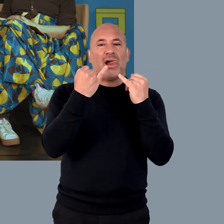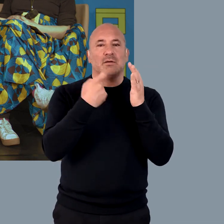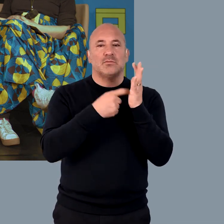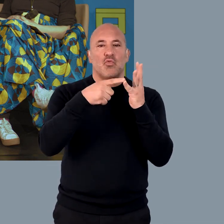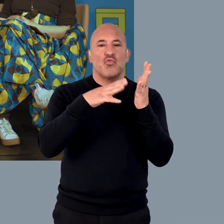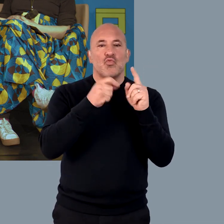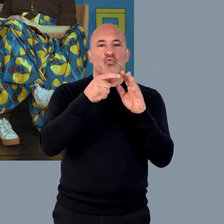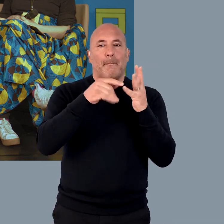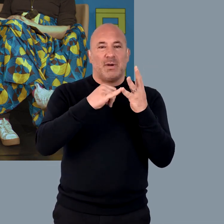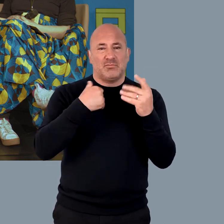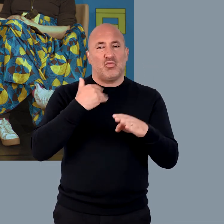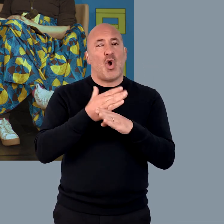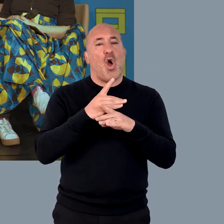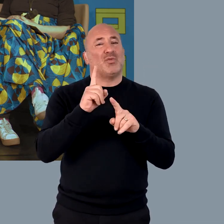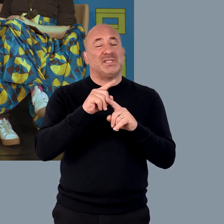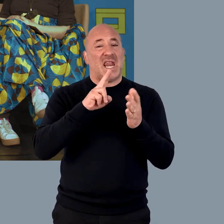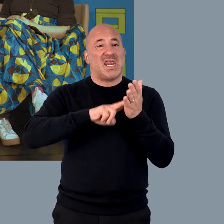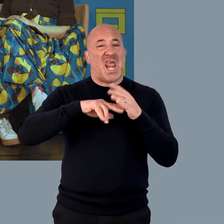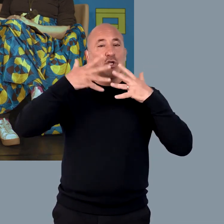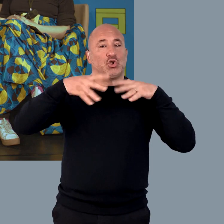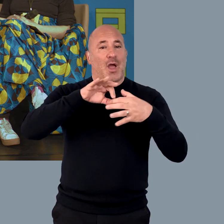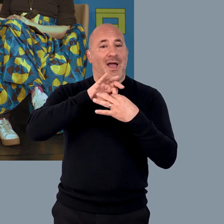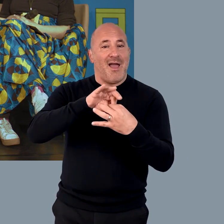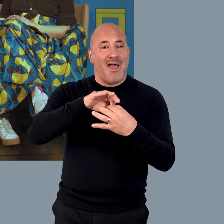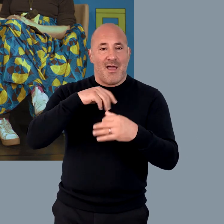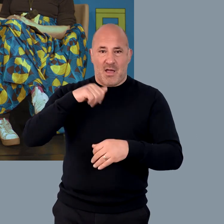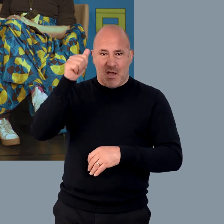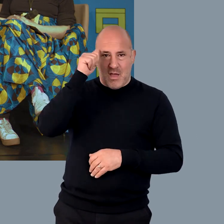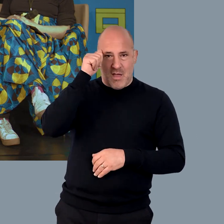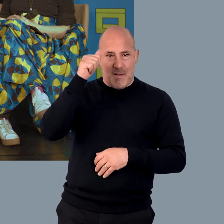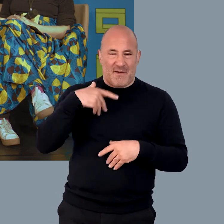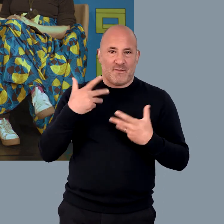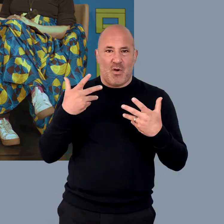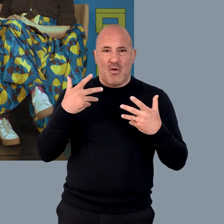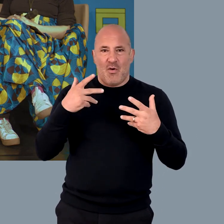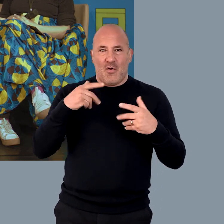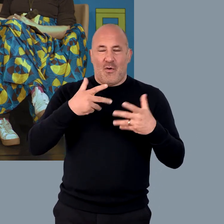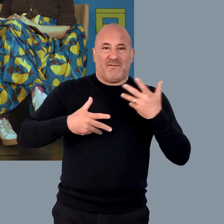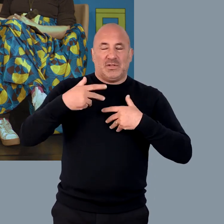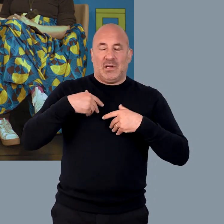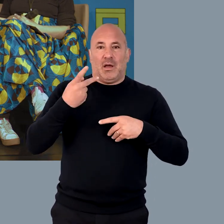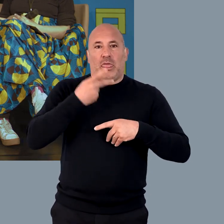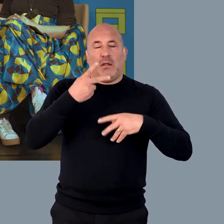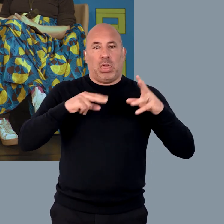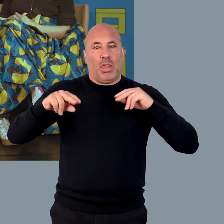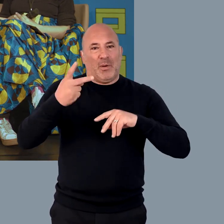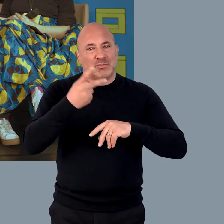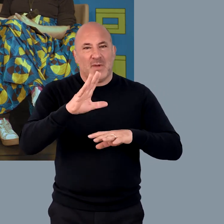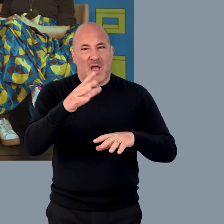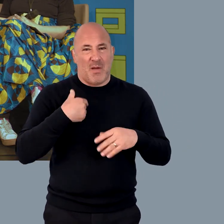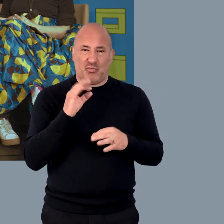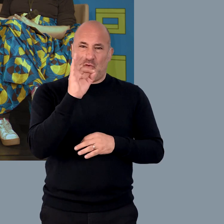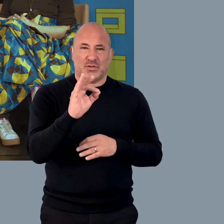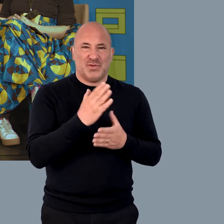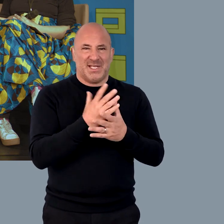Hello, I'm Rowan from Wild Rumpus. Our work is all around nature connectedness, so I'm aware that I might be living in a bit of an echo chamber when it